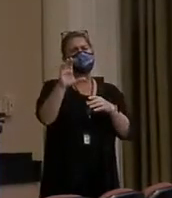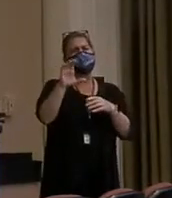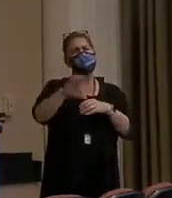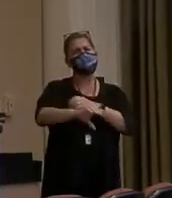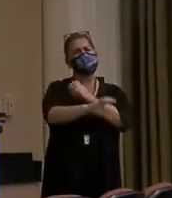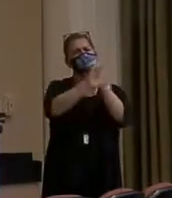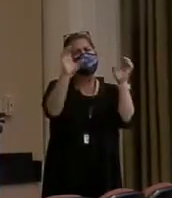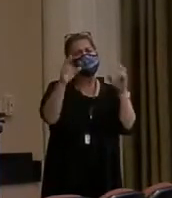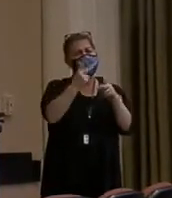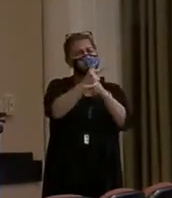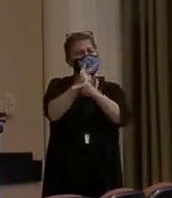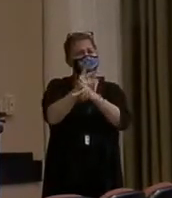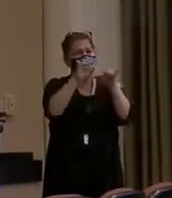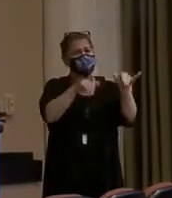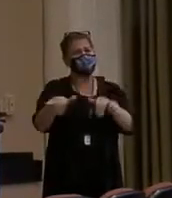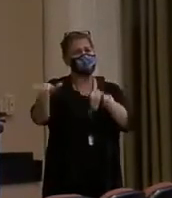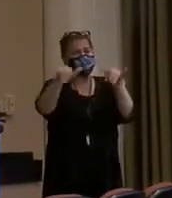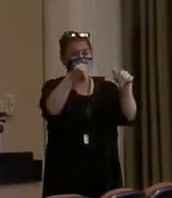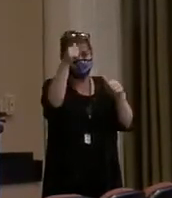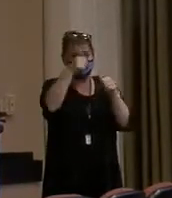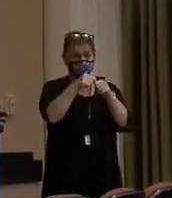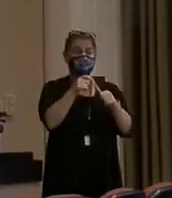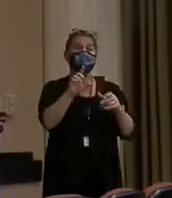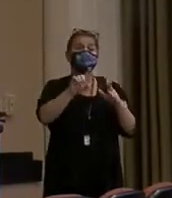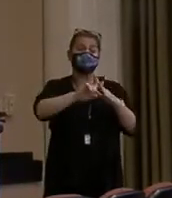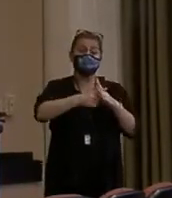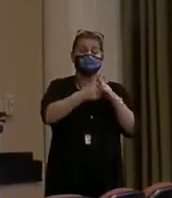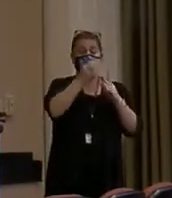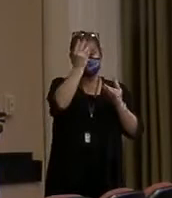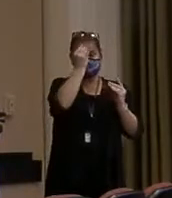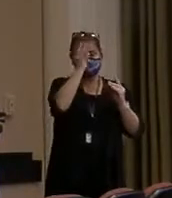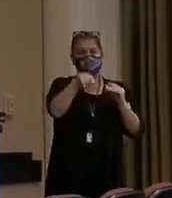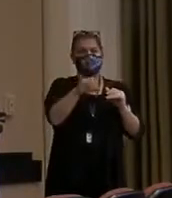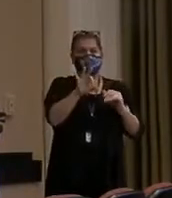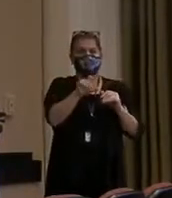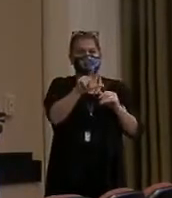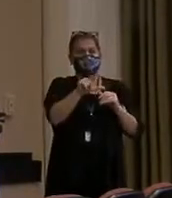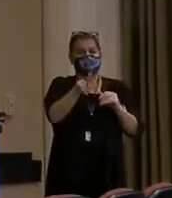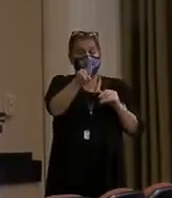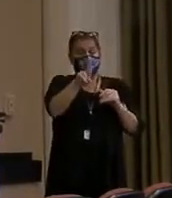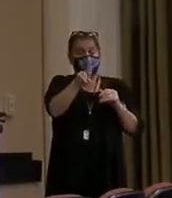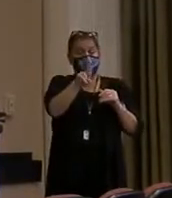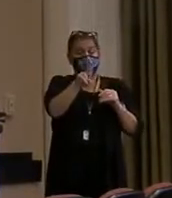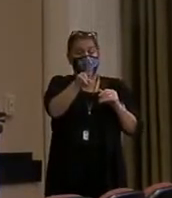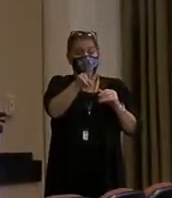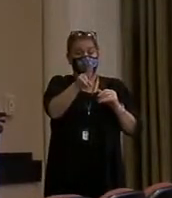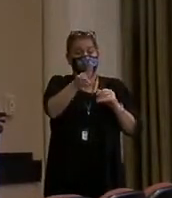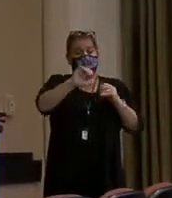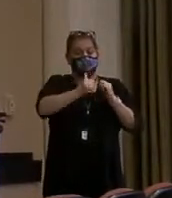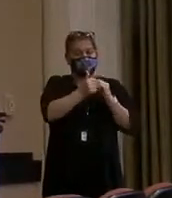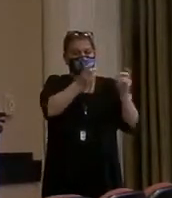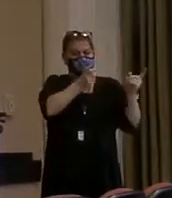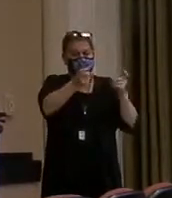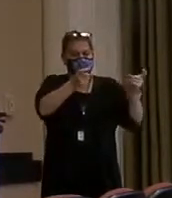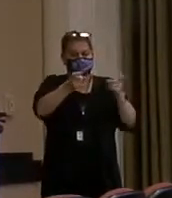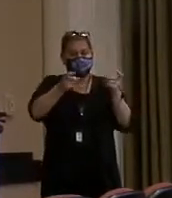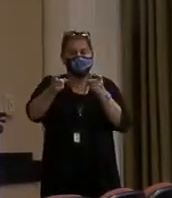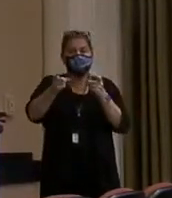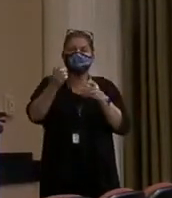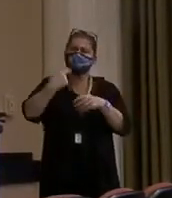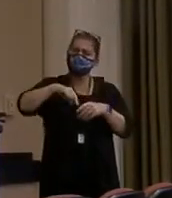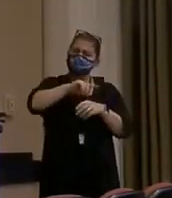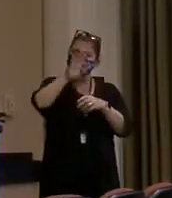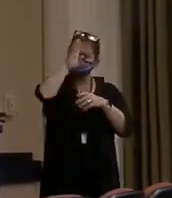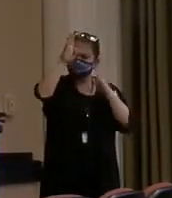that the flu was what we had made major of these algorithms for. And so we were looking at